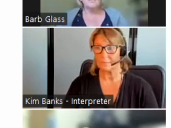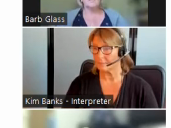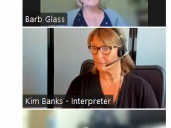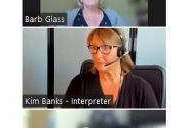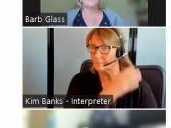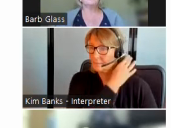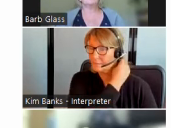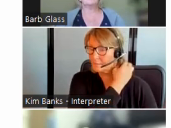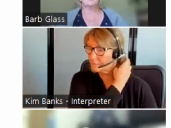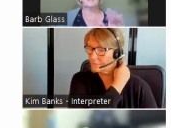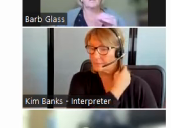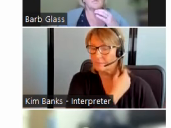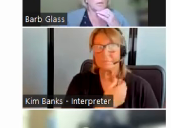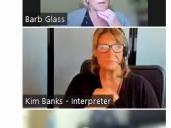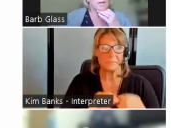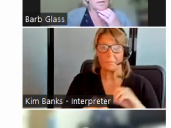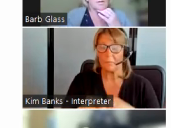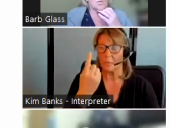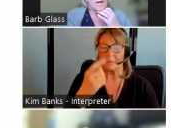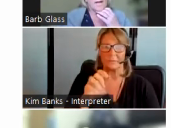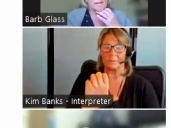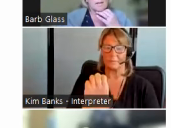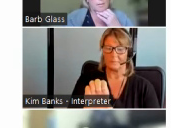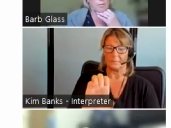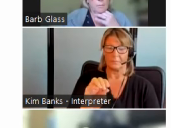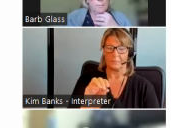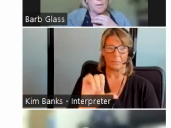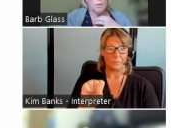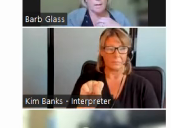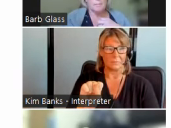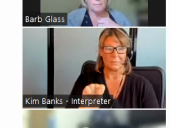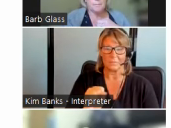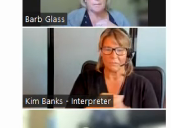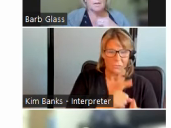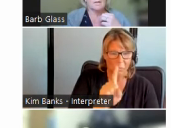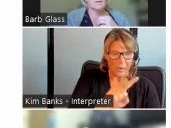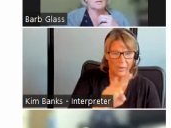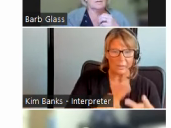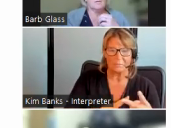So number one, let's just talk a little bit about where EOIS came from and why.